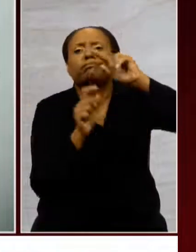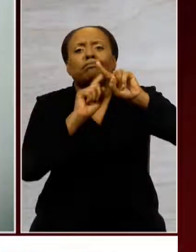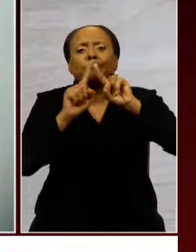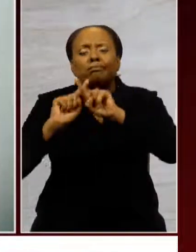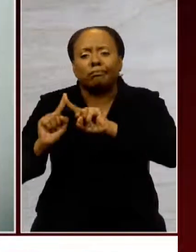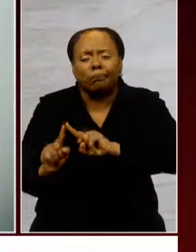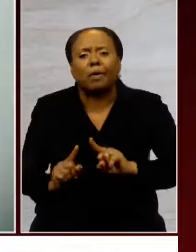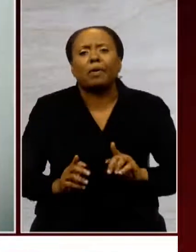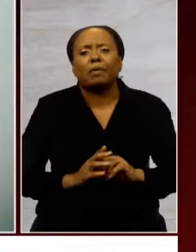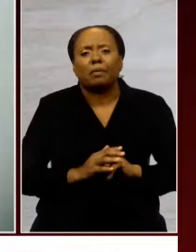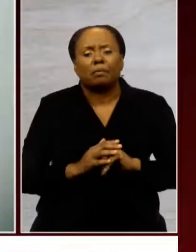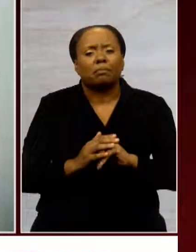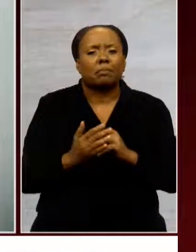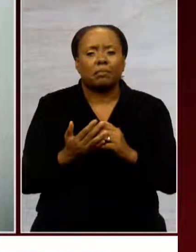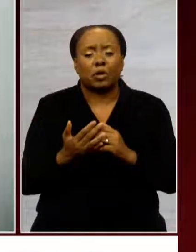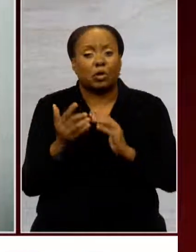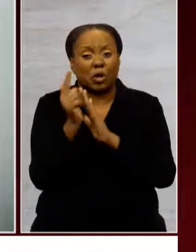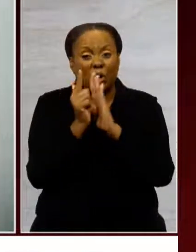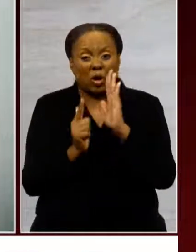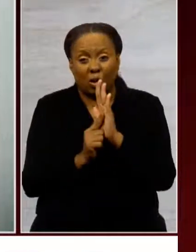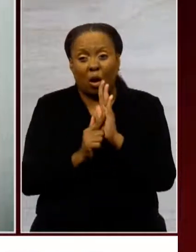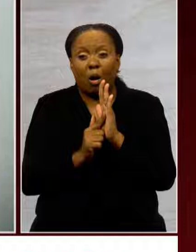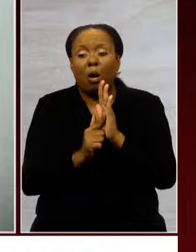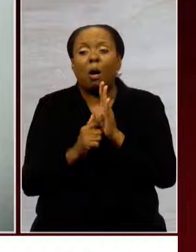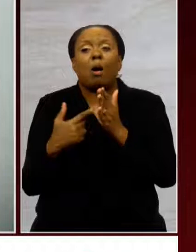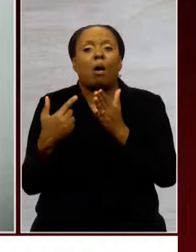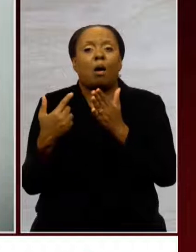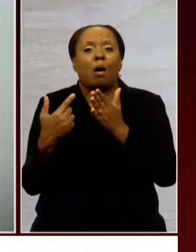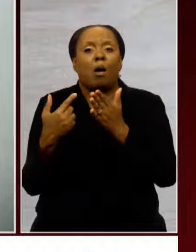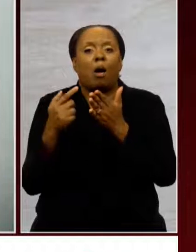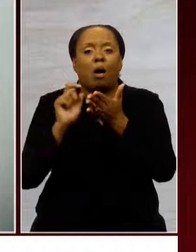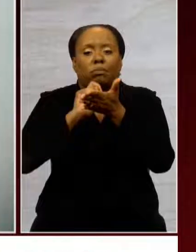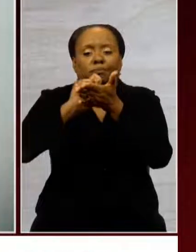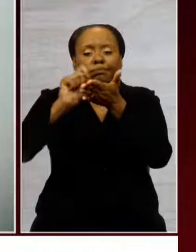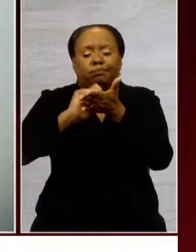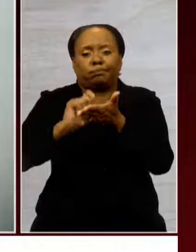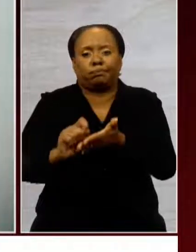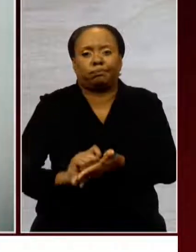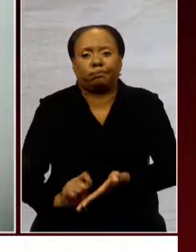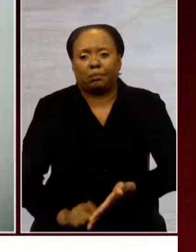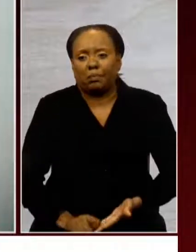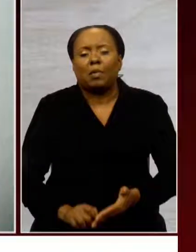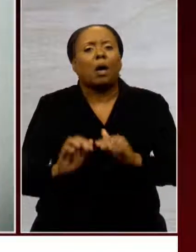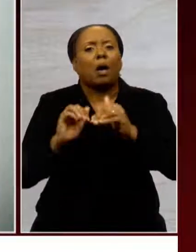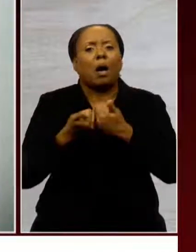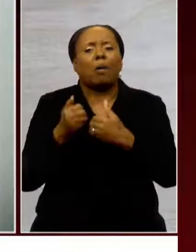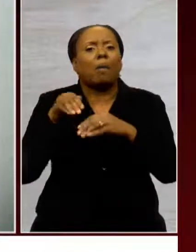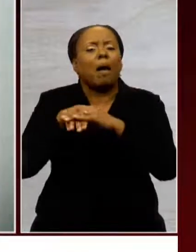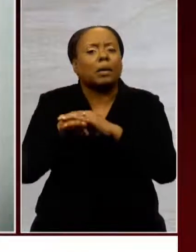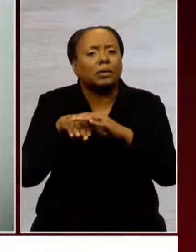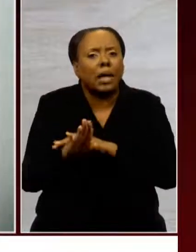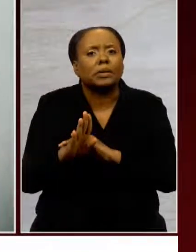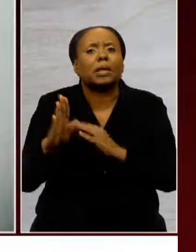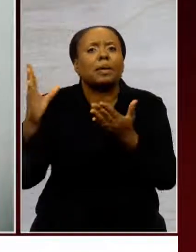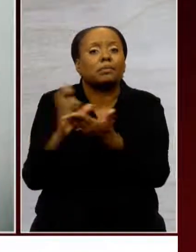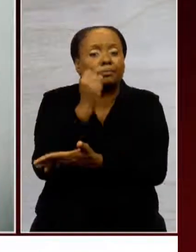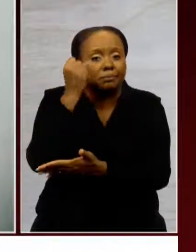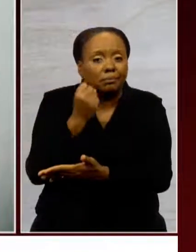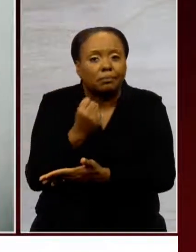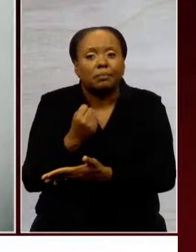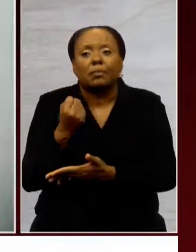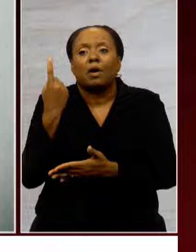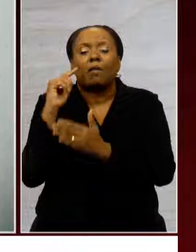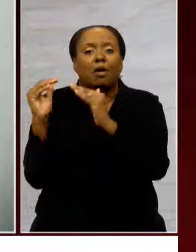access of that nature for persons with disabilities in an equitable, independent, and respectful